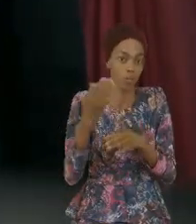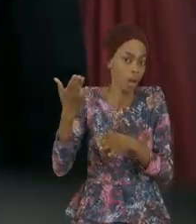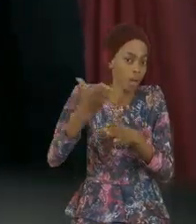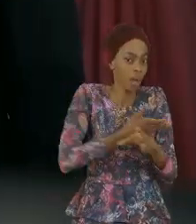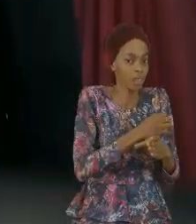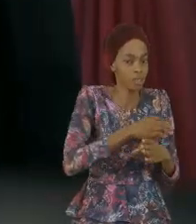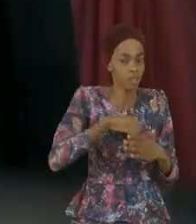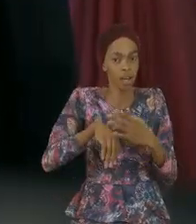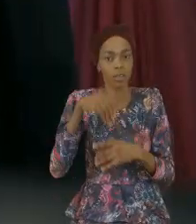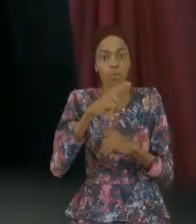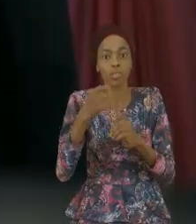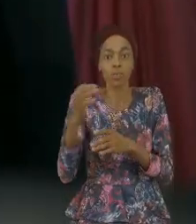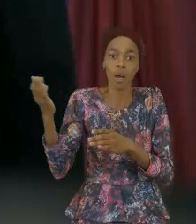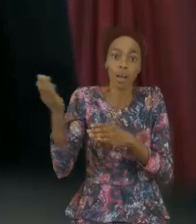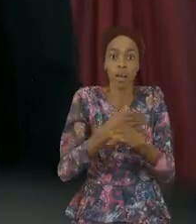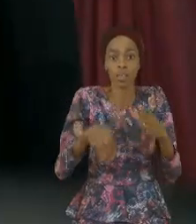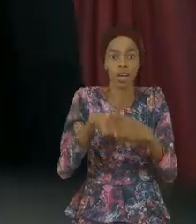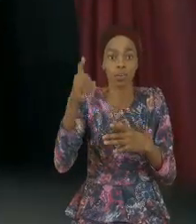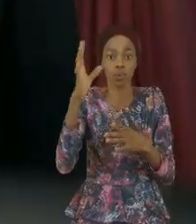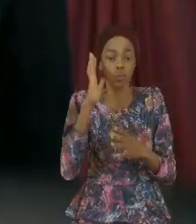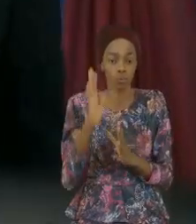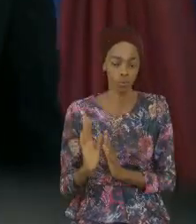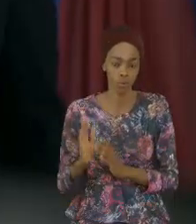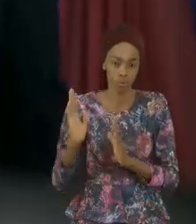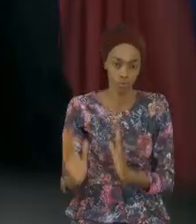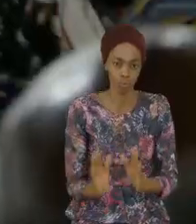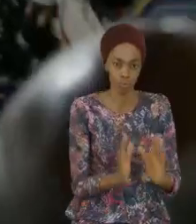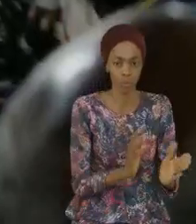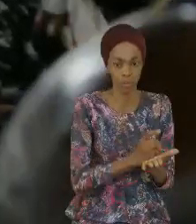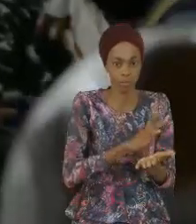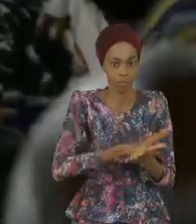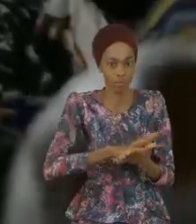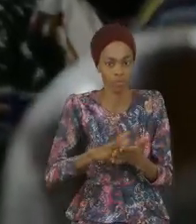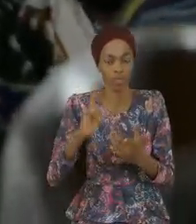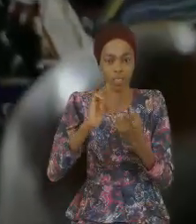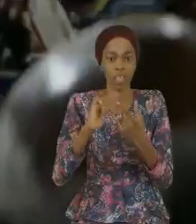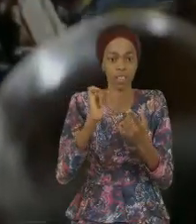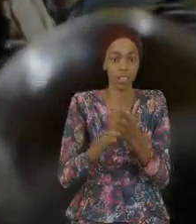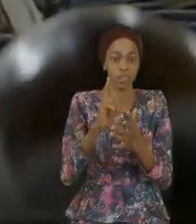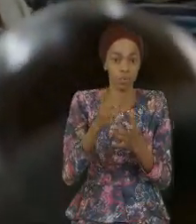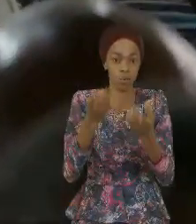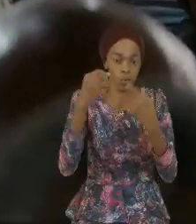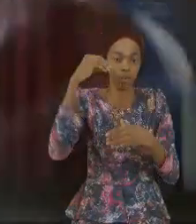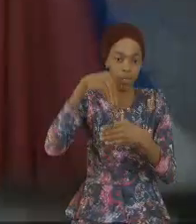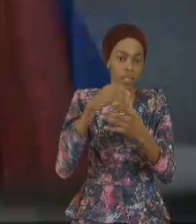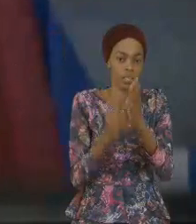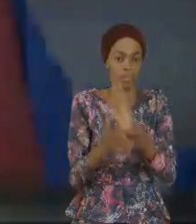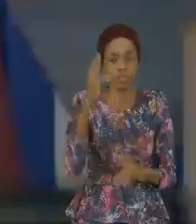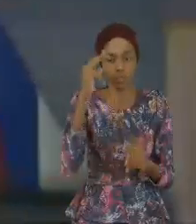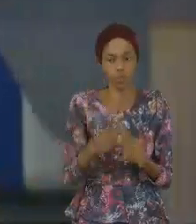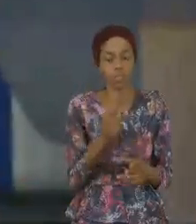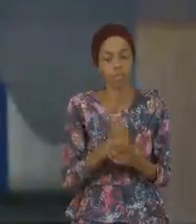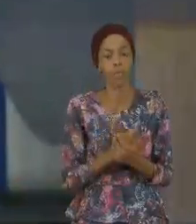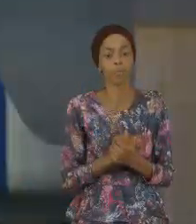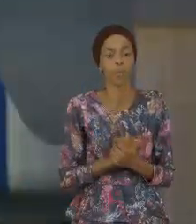will make a divine arrangement, you'll come back in. Then in verse 22, it